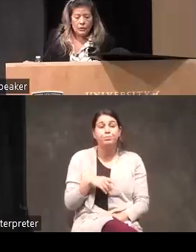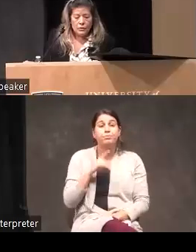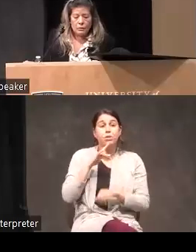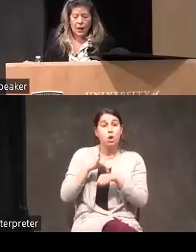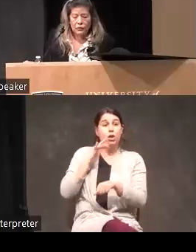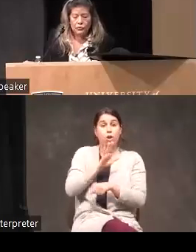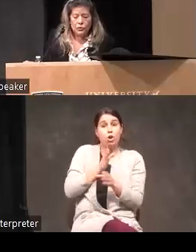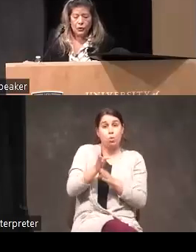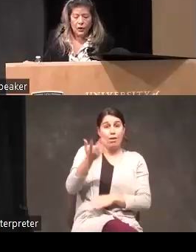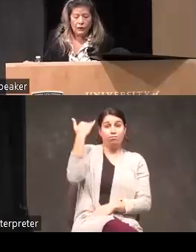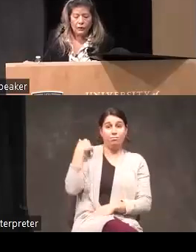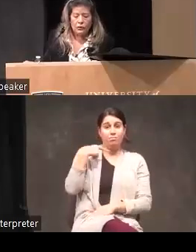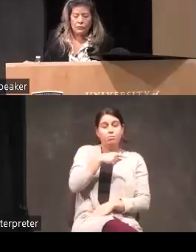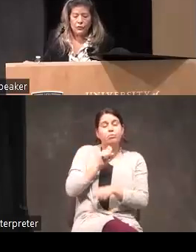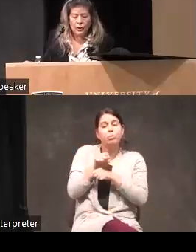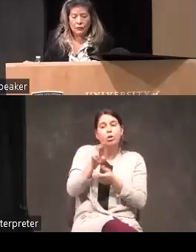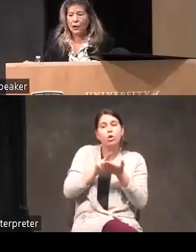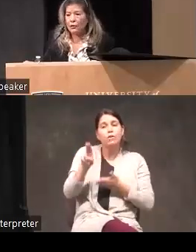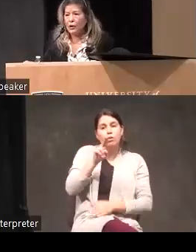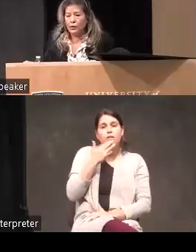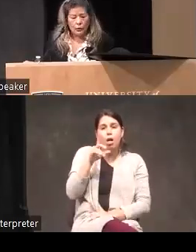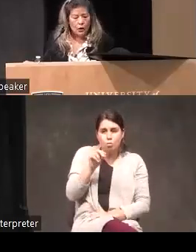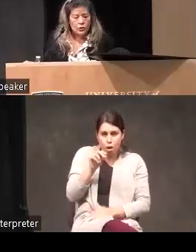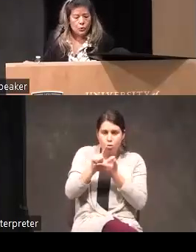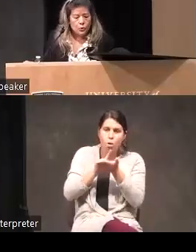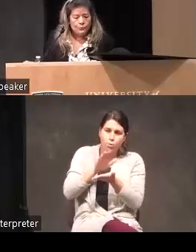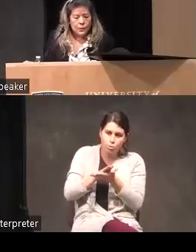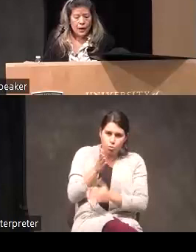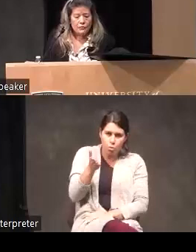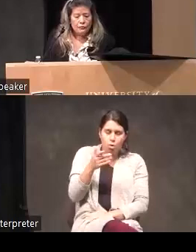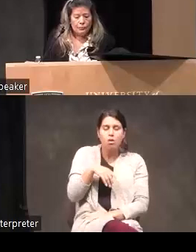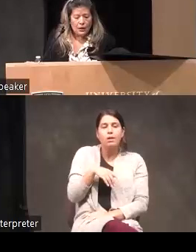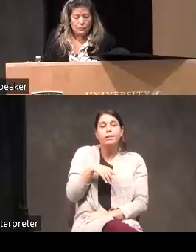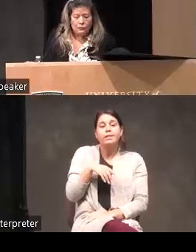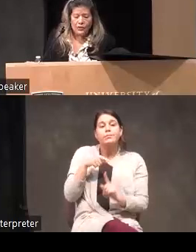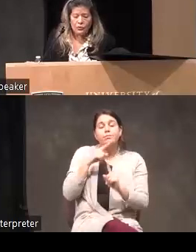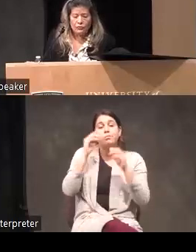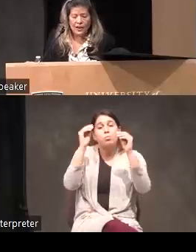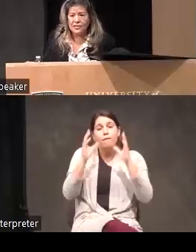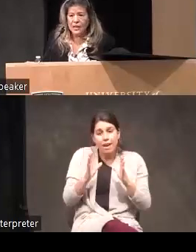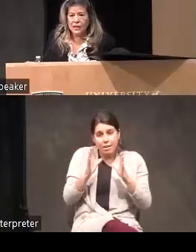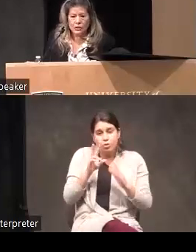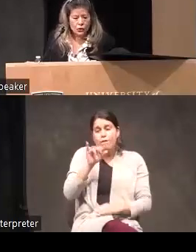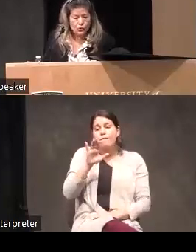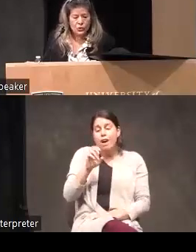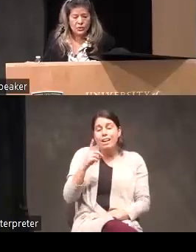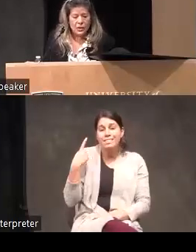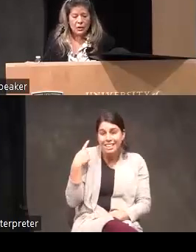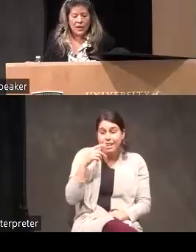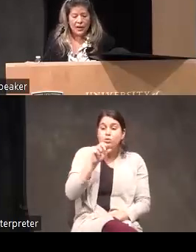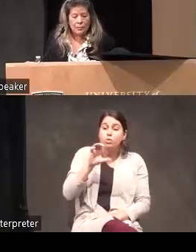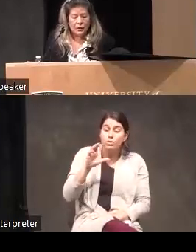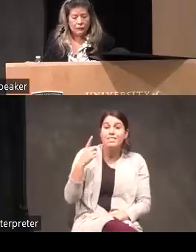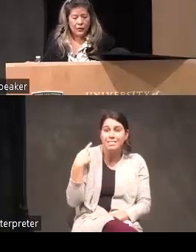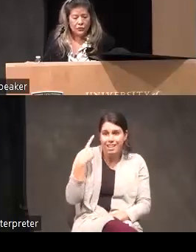career, Dean Matthews served at the University of Colorado Law School as professor, vice dean, associate dean